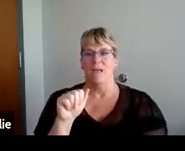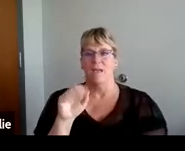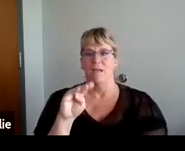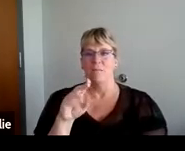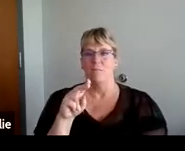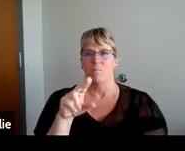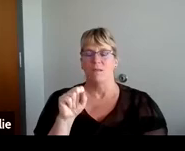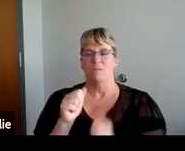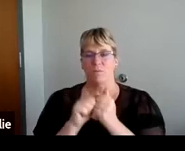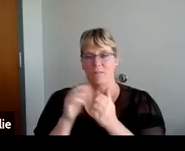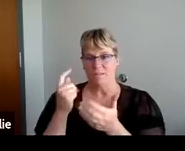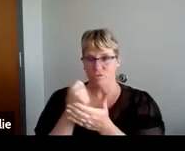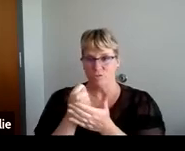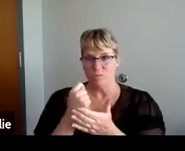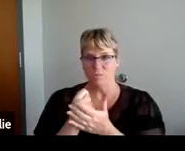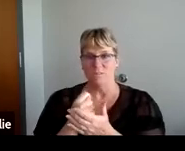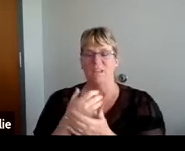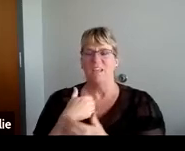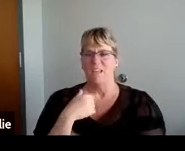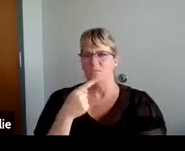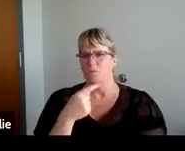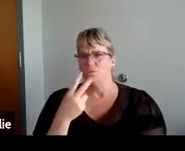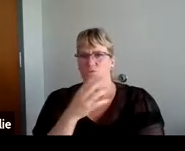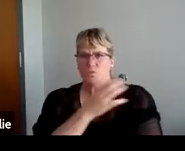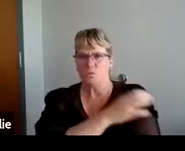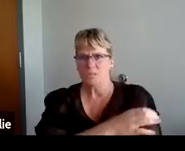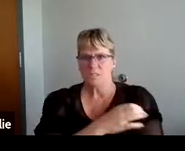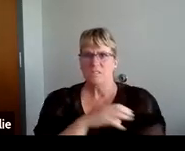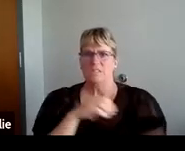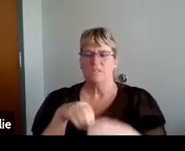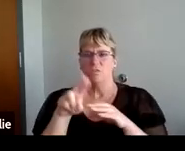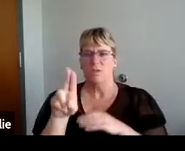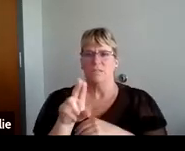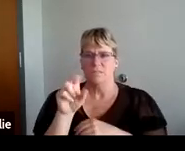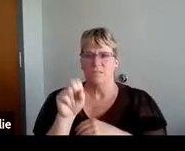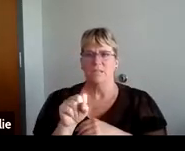his treatments. He's got a couple clinics around the United States.